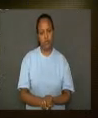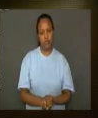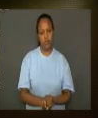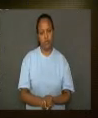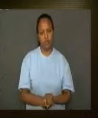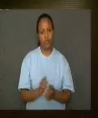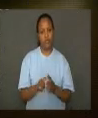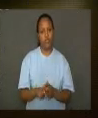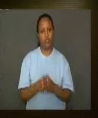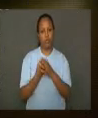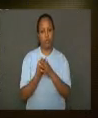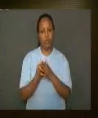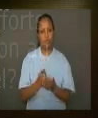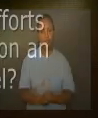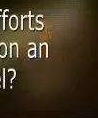Begin.